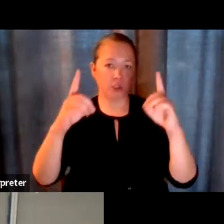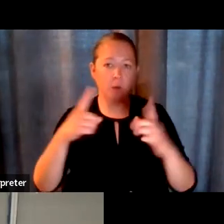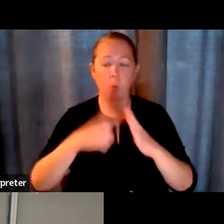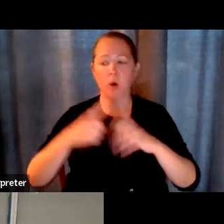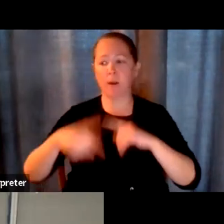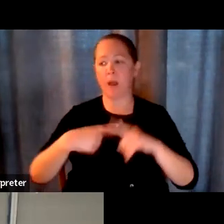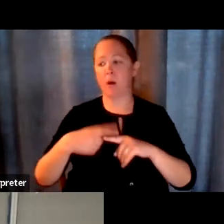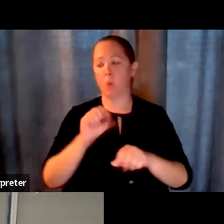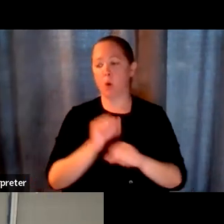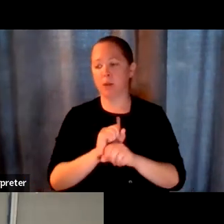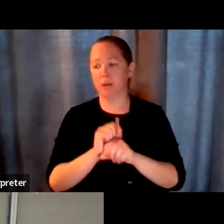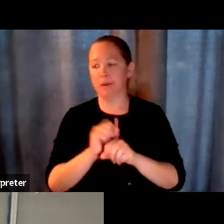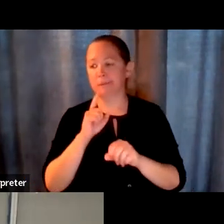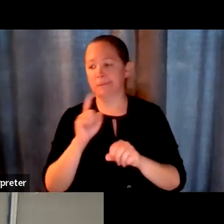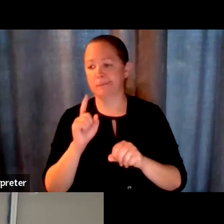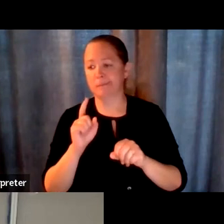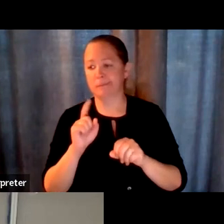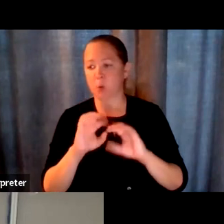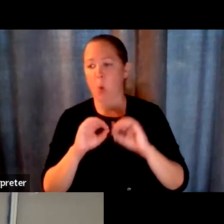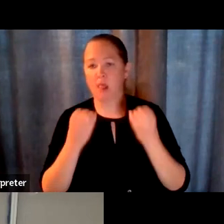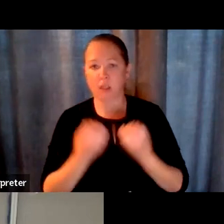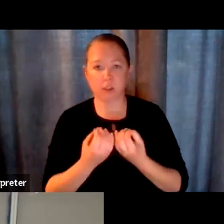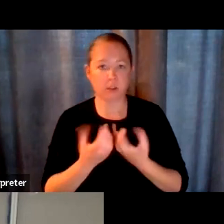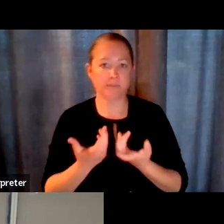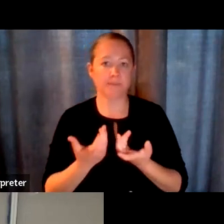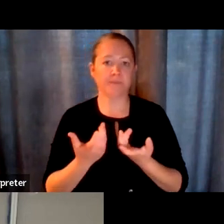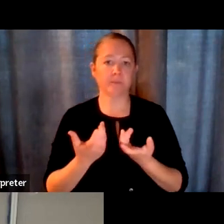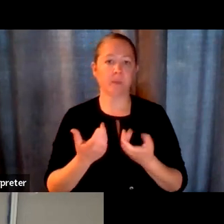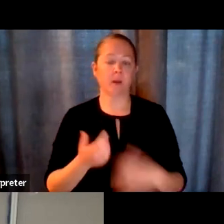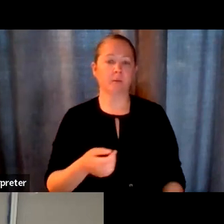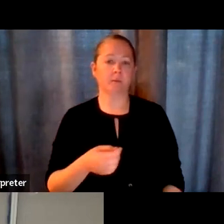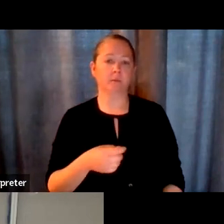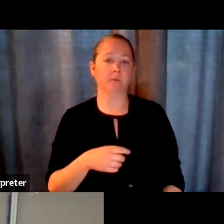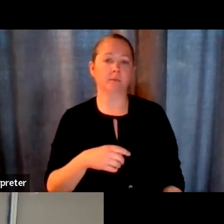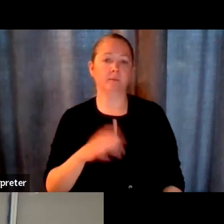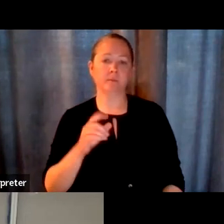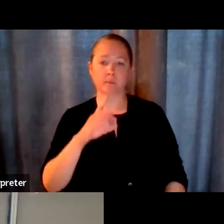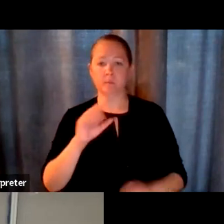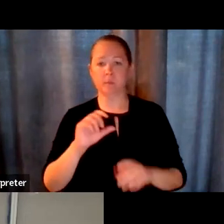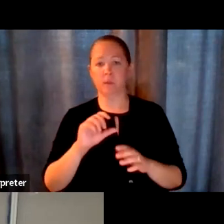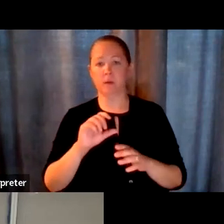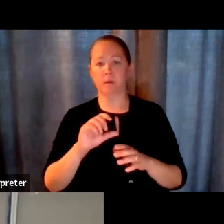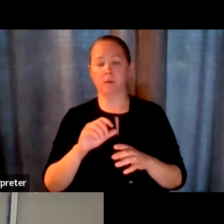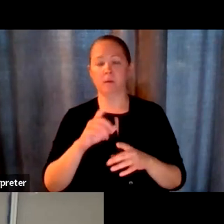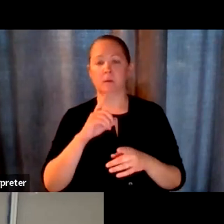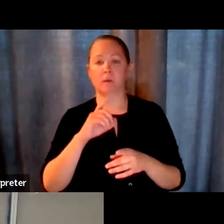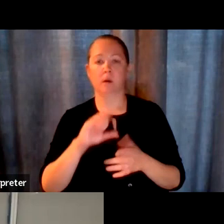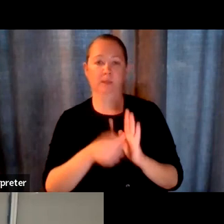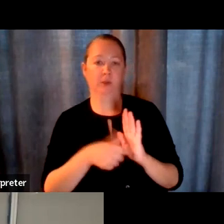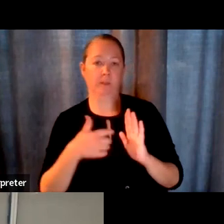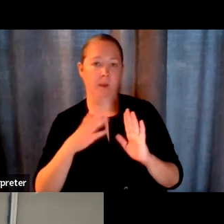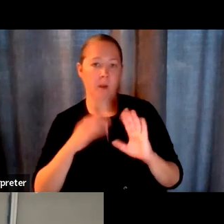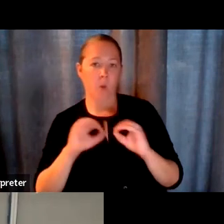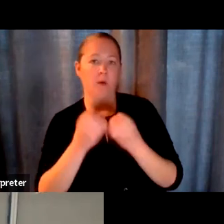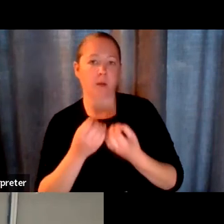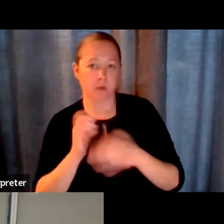in coalition? I'll actually take these. This is especially the coalition building is a lot of what I do and my colleagues in our